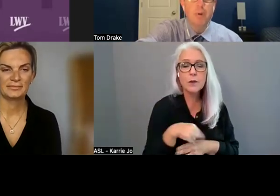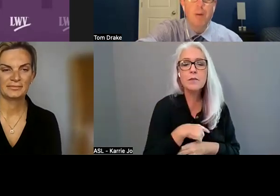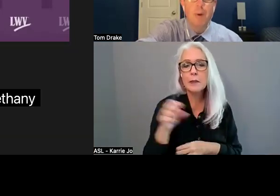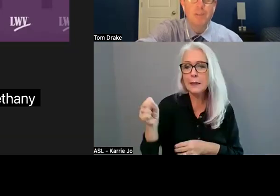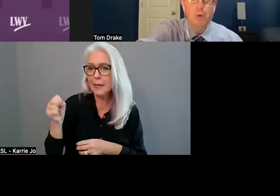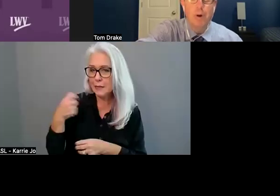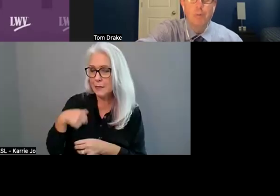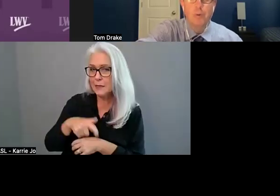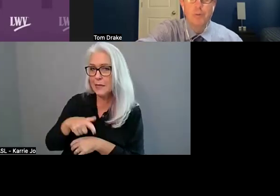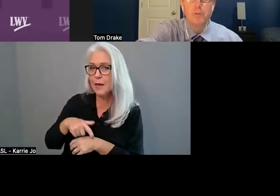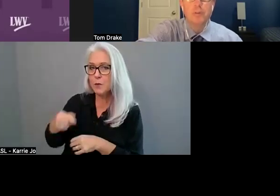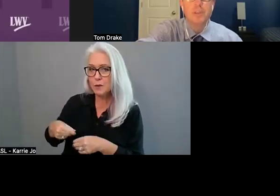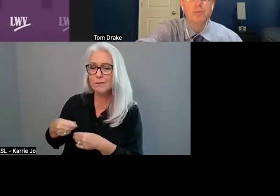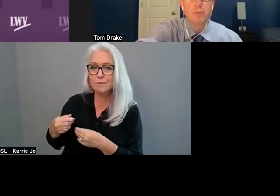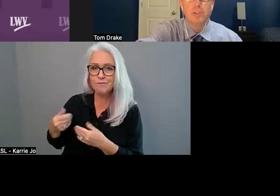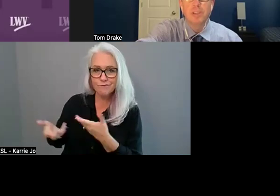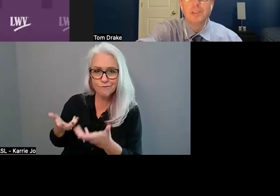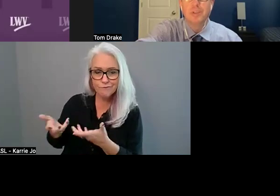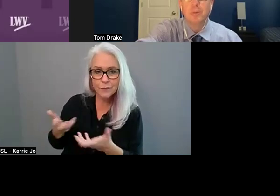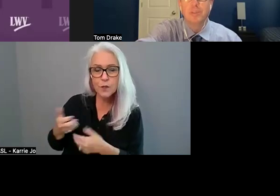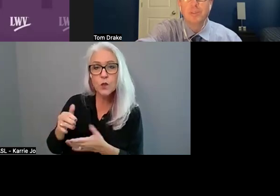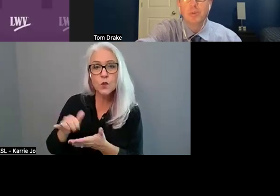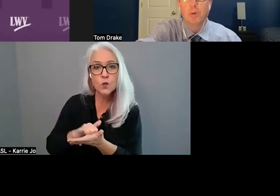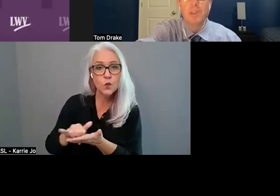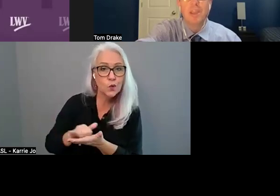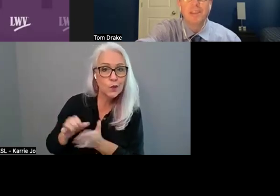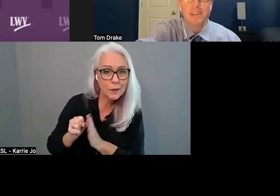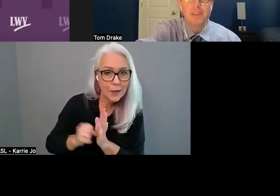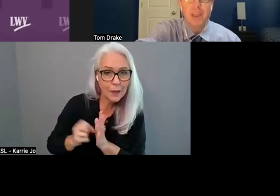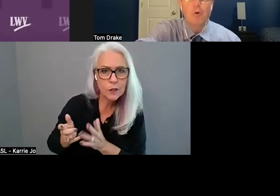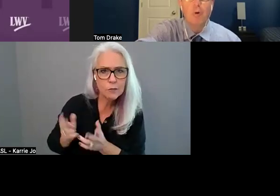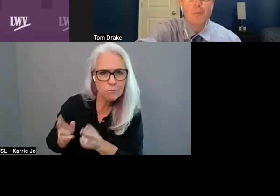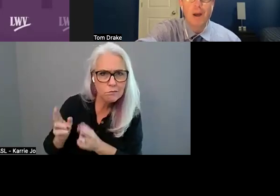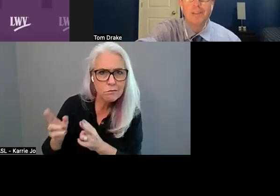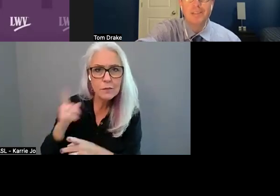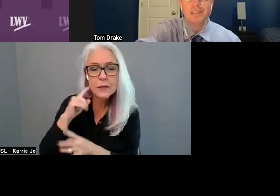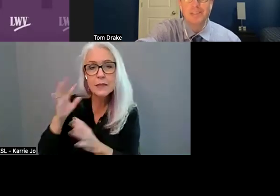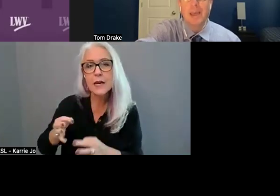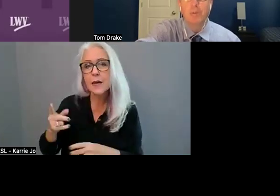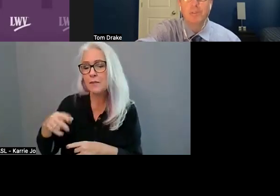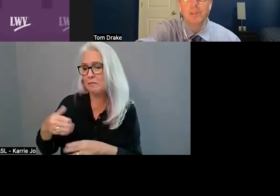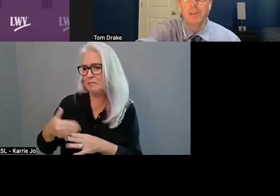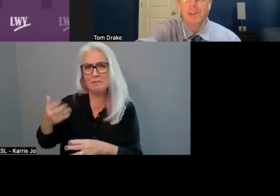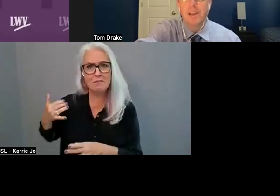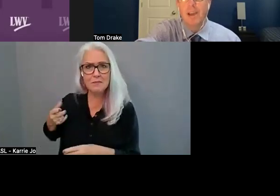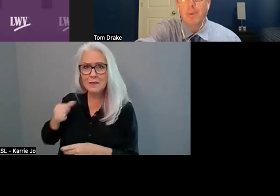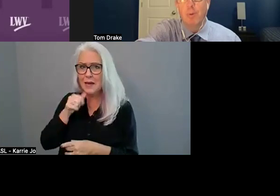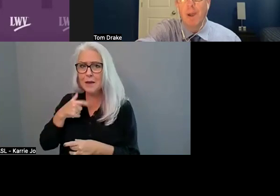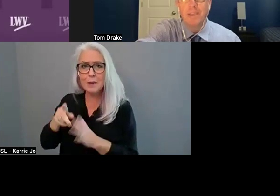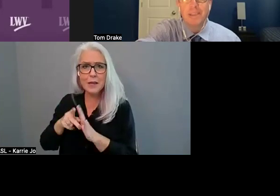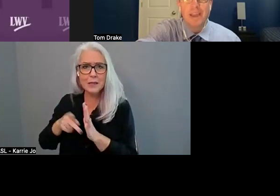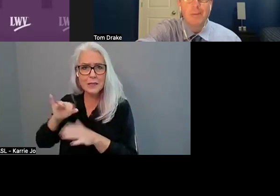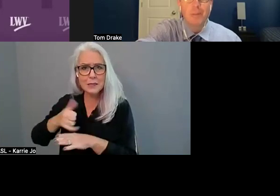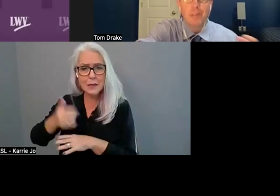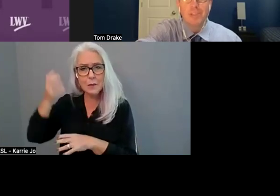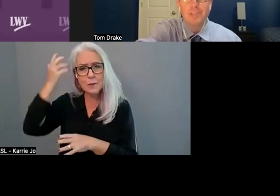the problem I saw was New York State was rushing us into a decision when they didn't even have all their policies established. I've been